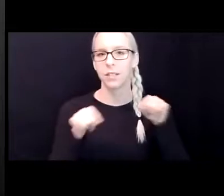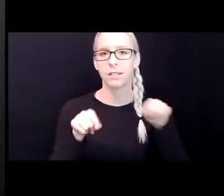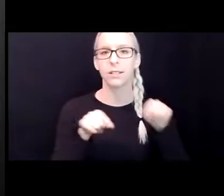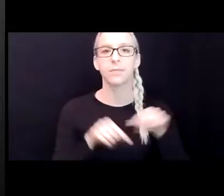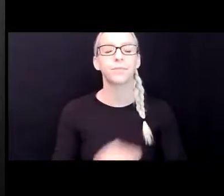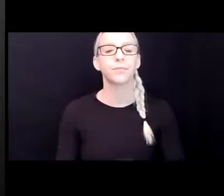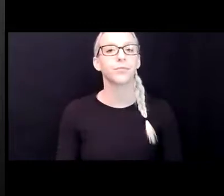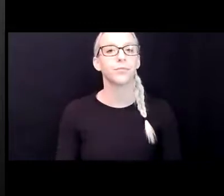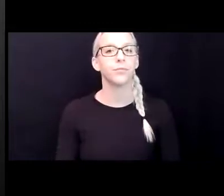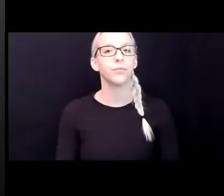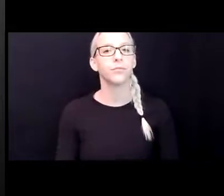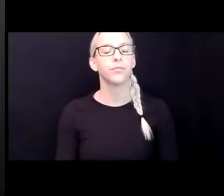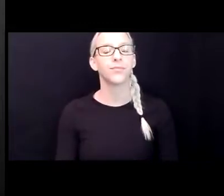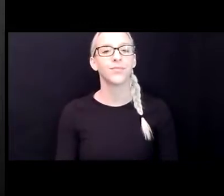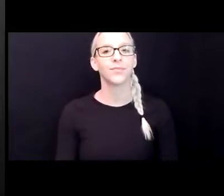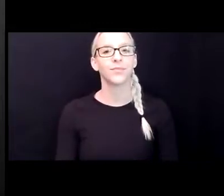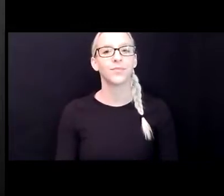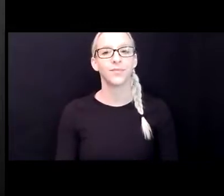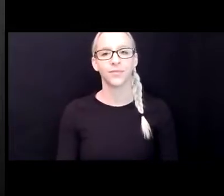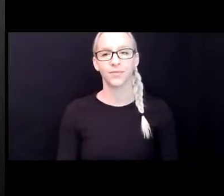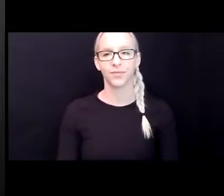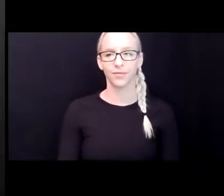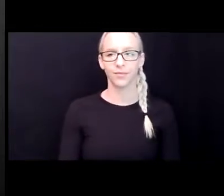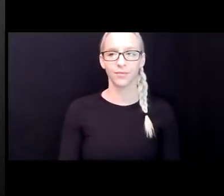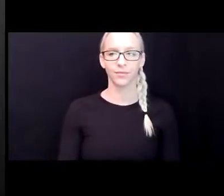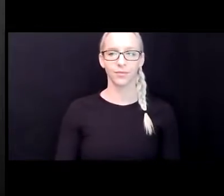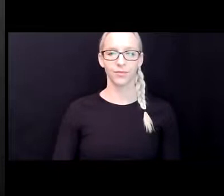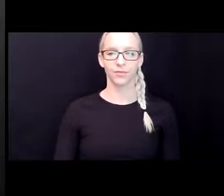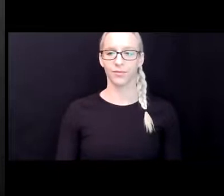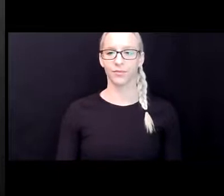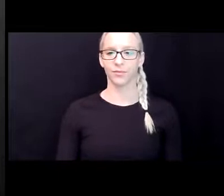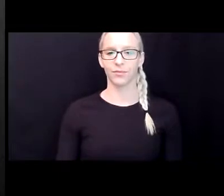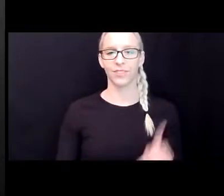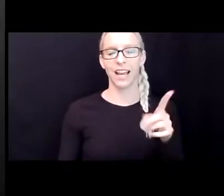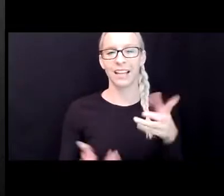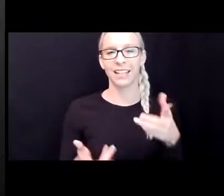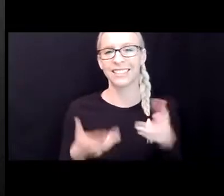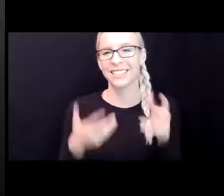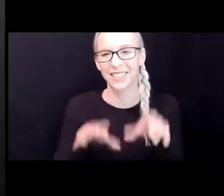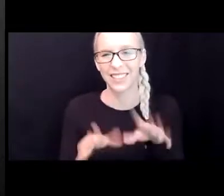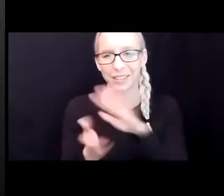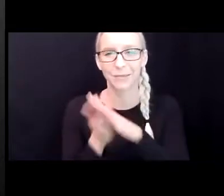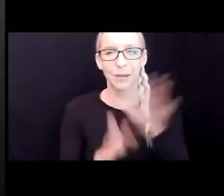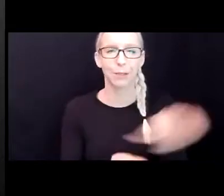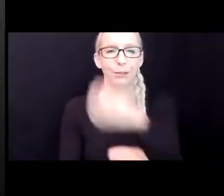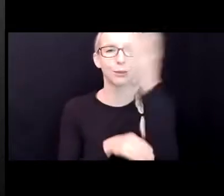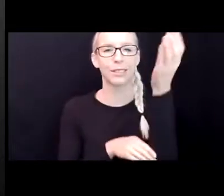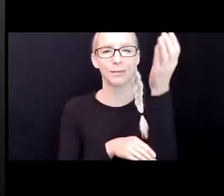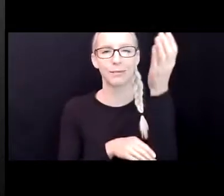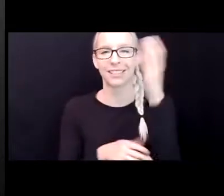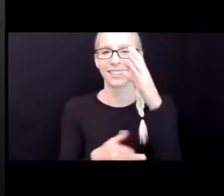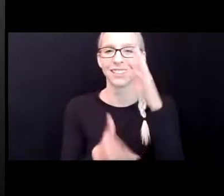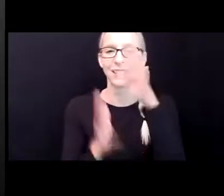I've tried to do, I didn't do this intentionally to be a Christmas chart. I tried to do it more like a stoplight. I